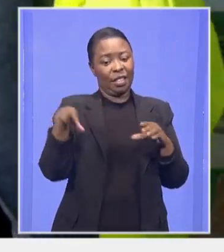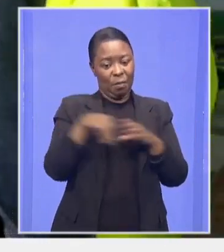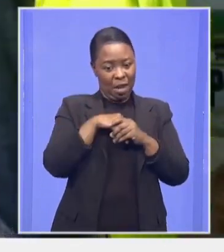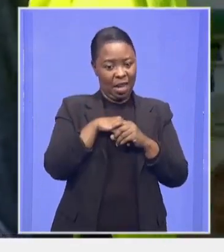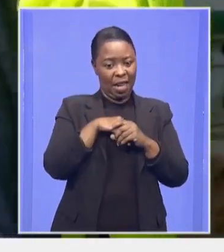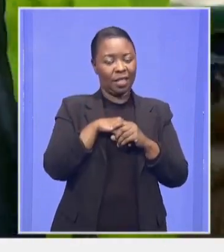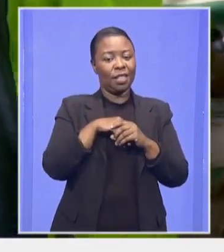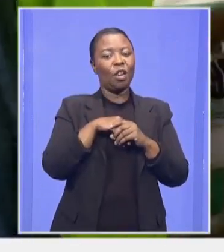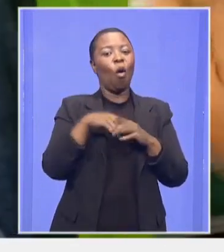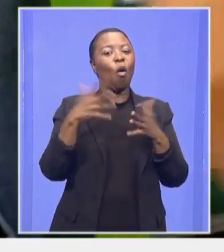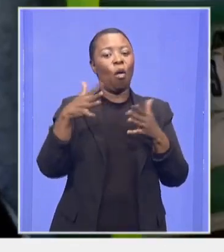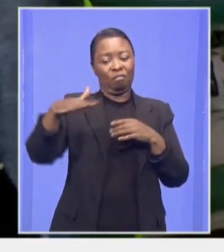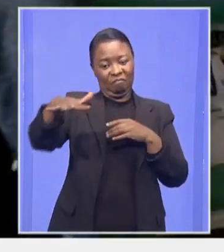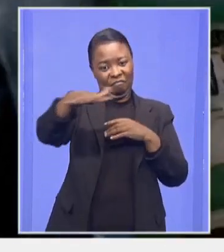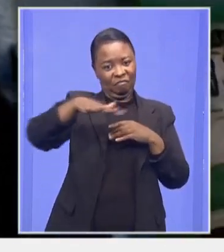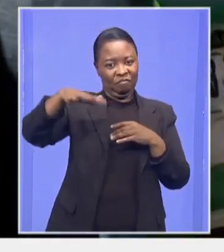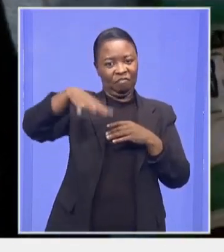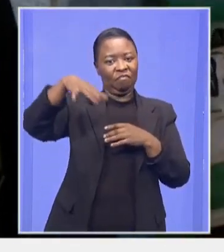landmarks